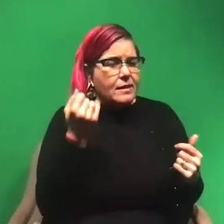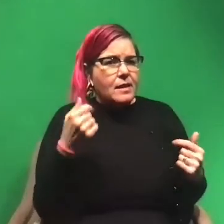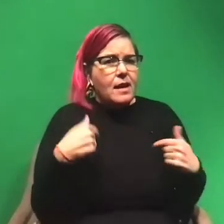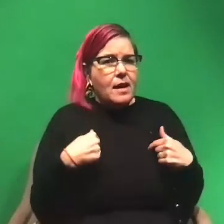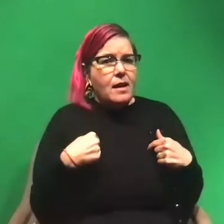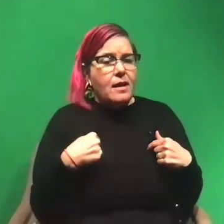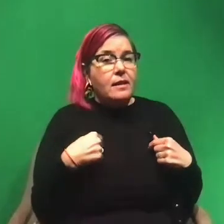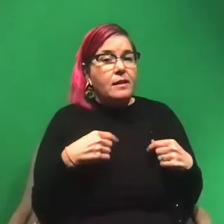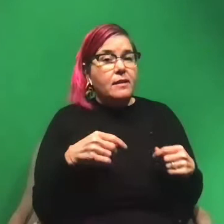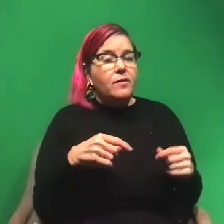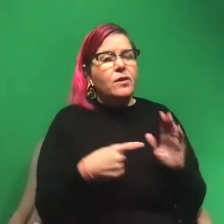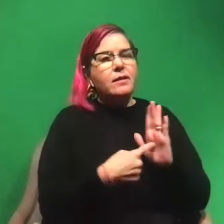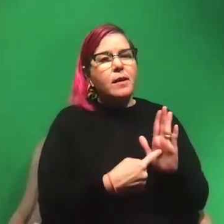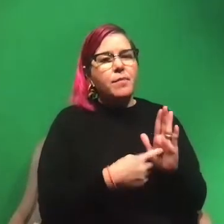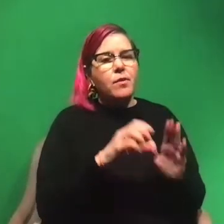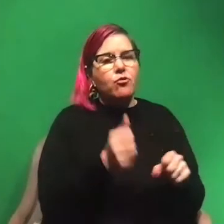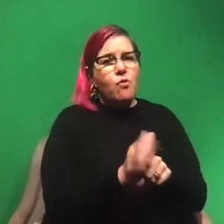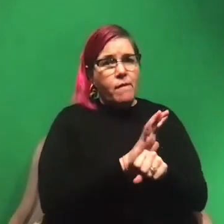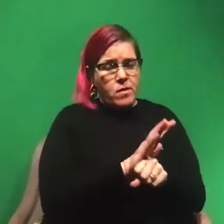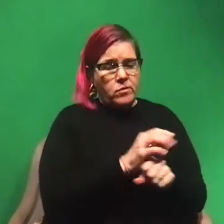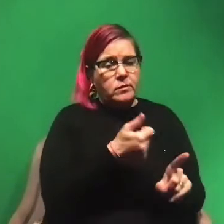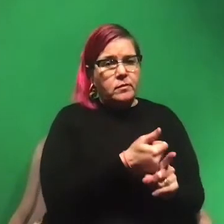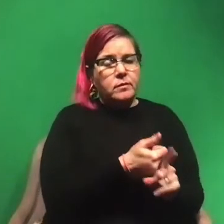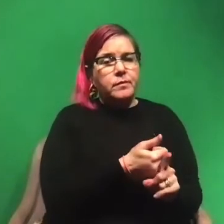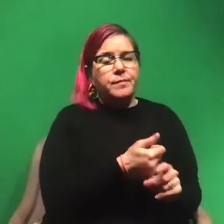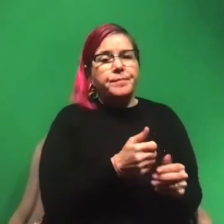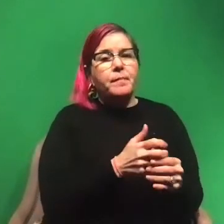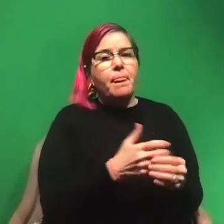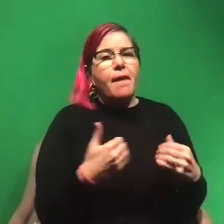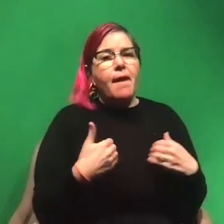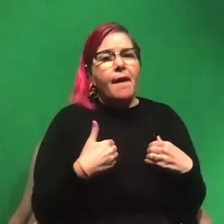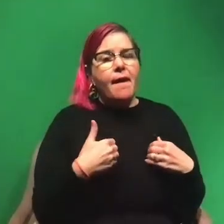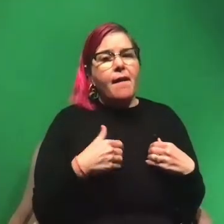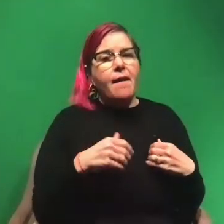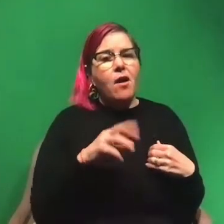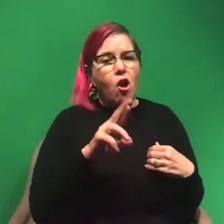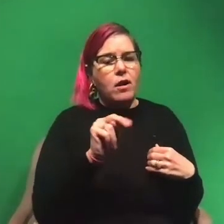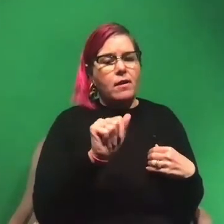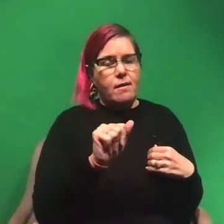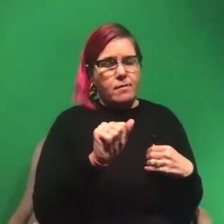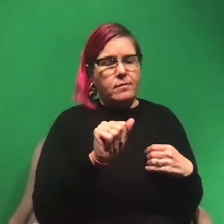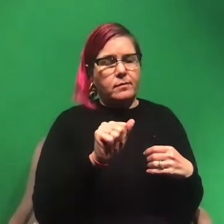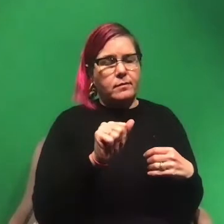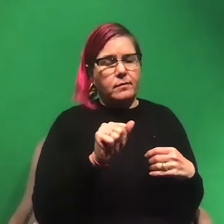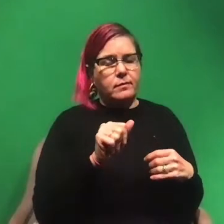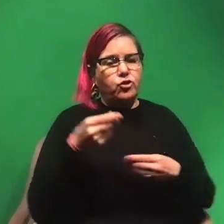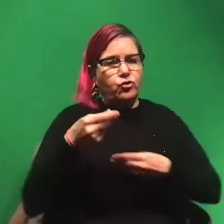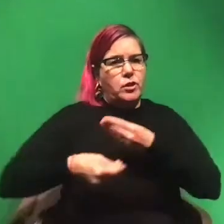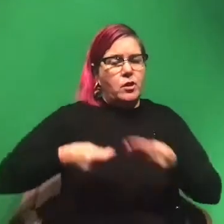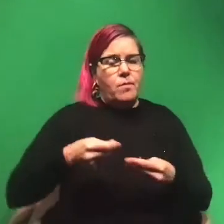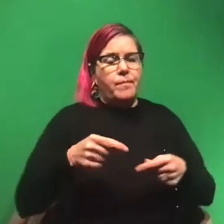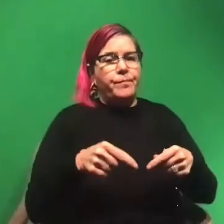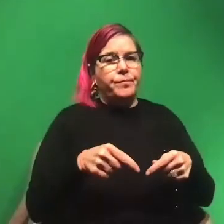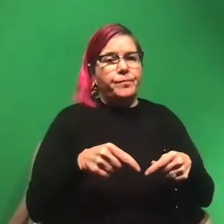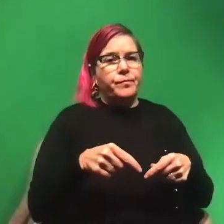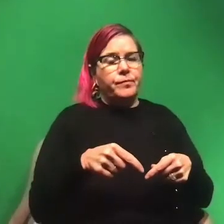in the case, for example, of coronavirus, that has what we call an RNA genome. So if we go back to molecular biology